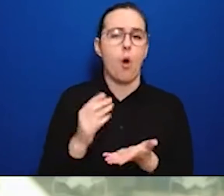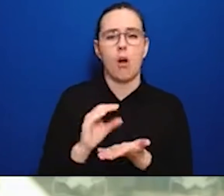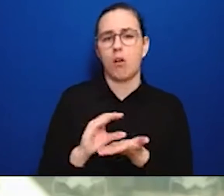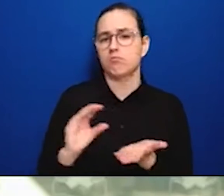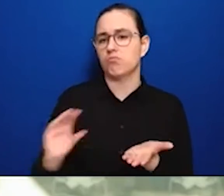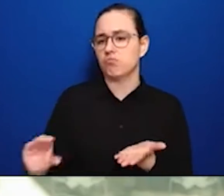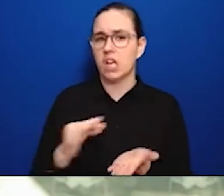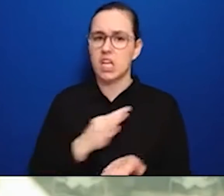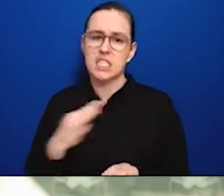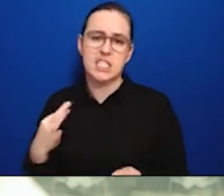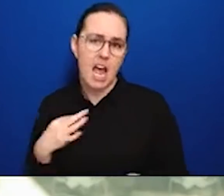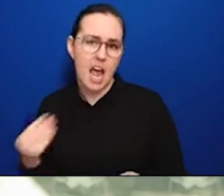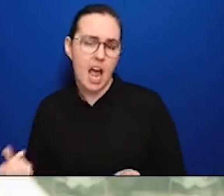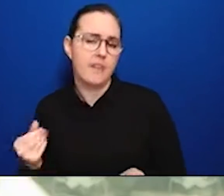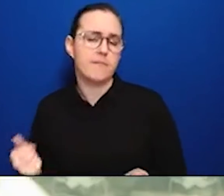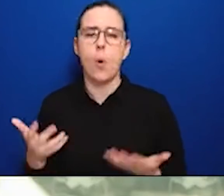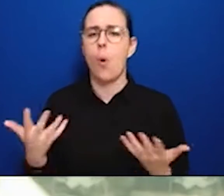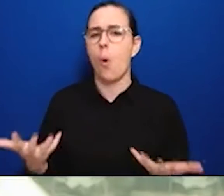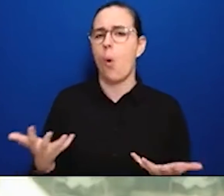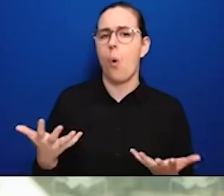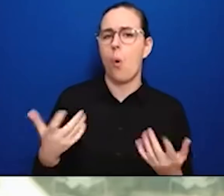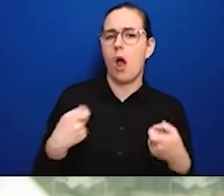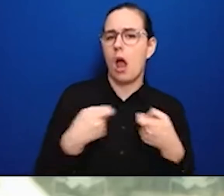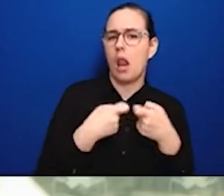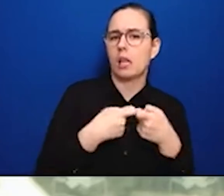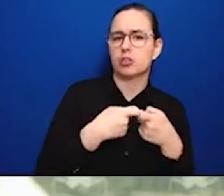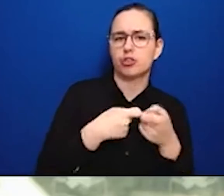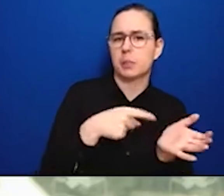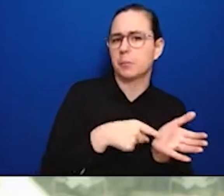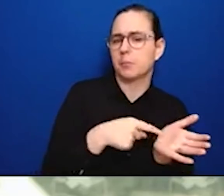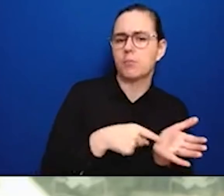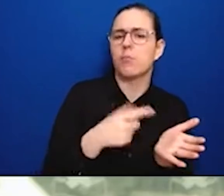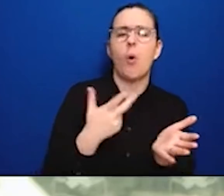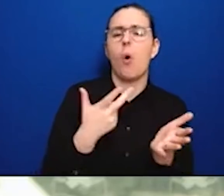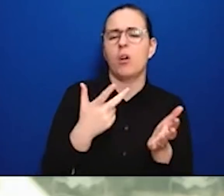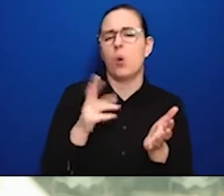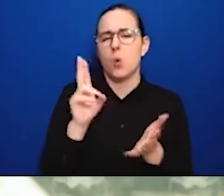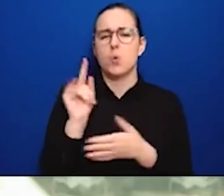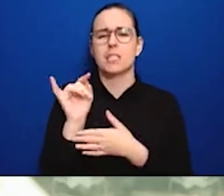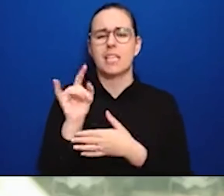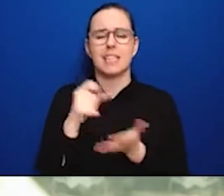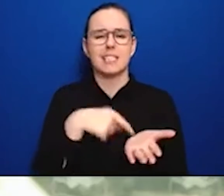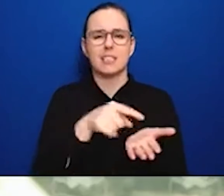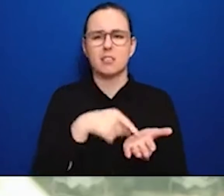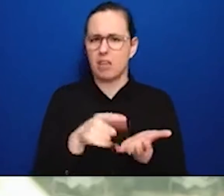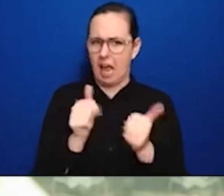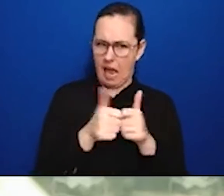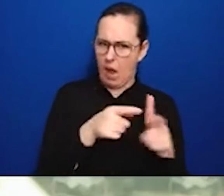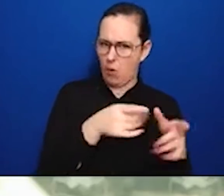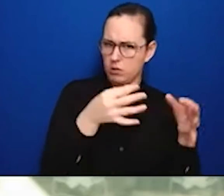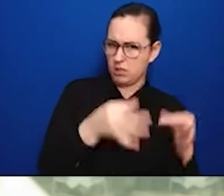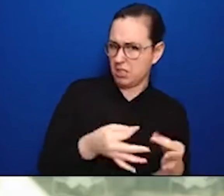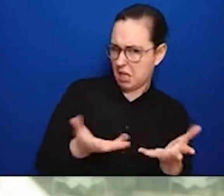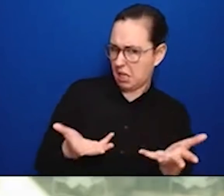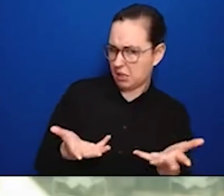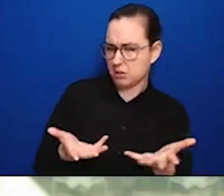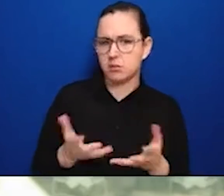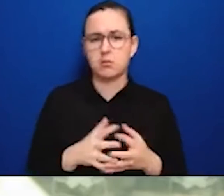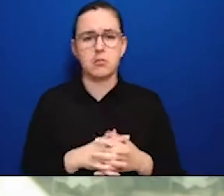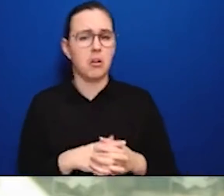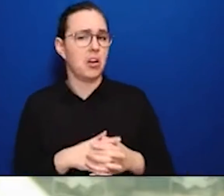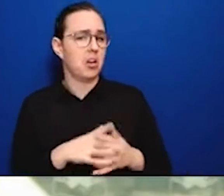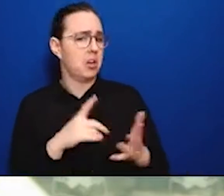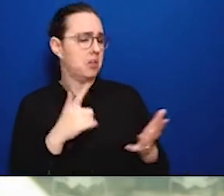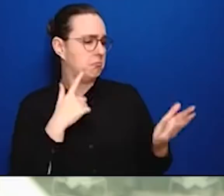for utilities? We know that not all businesses are the same. Each business has unique challenges, and so we